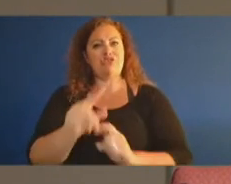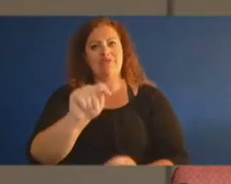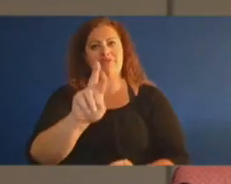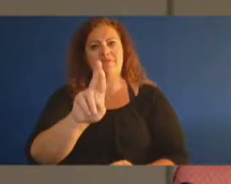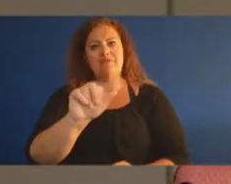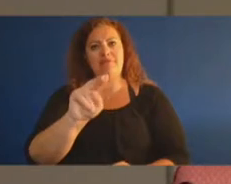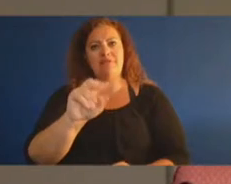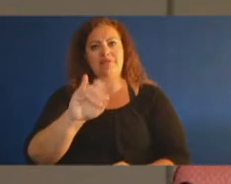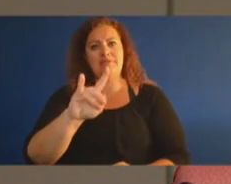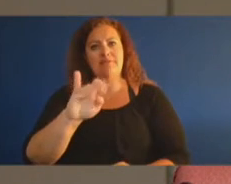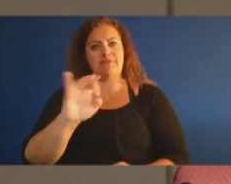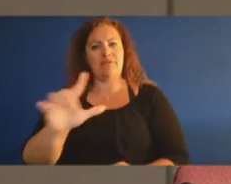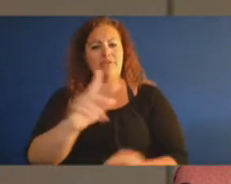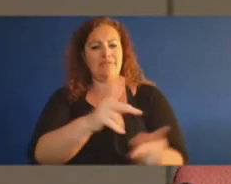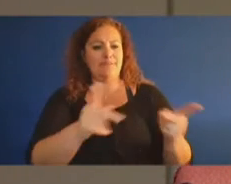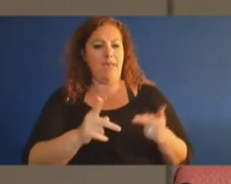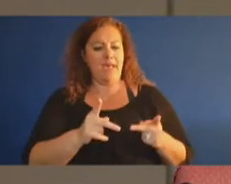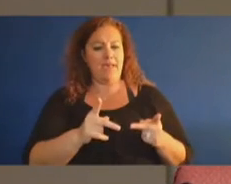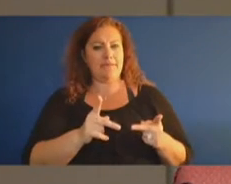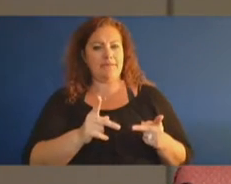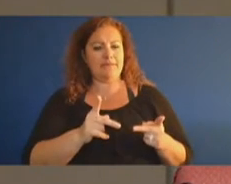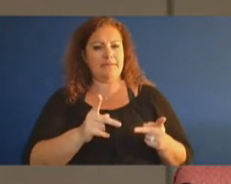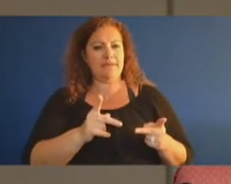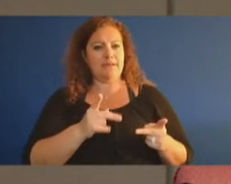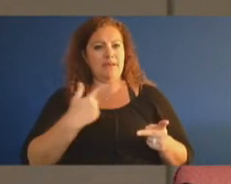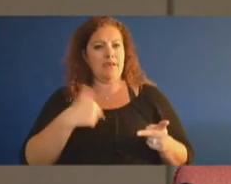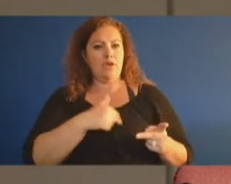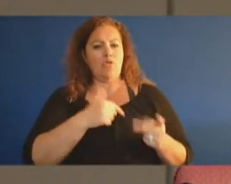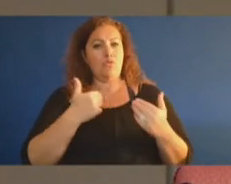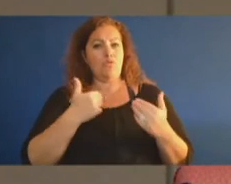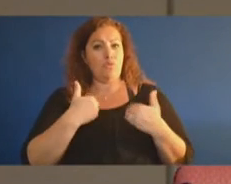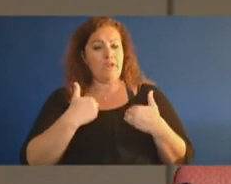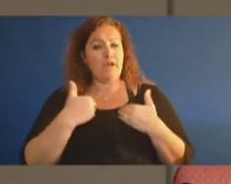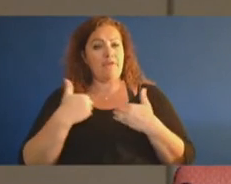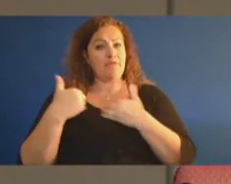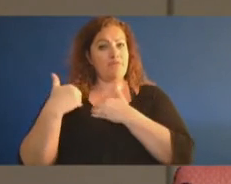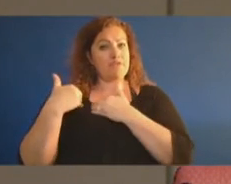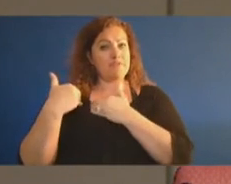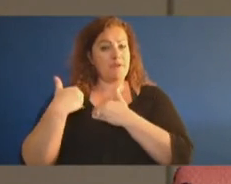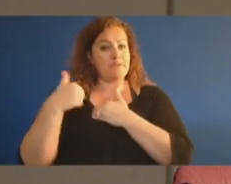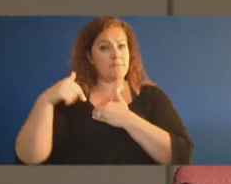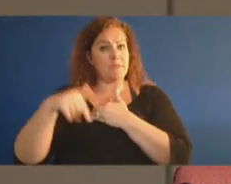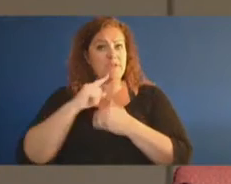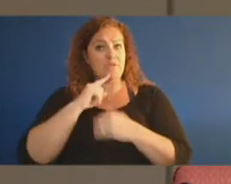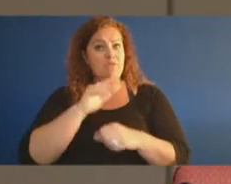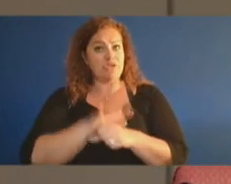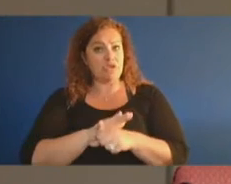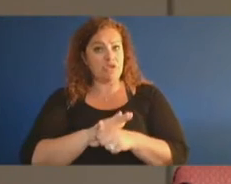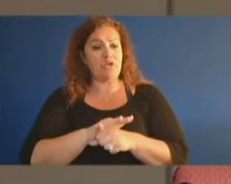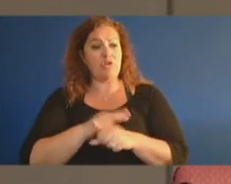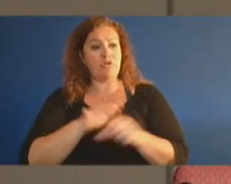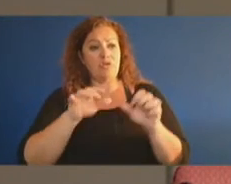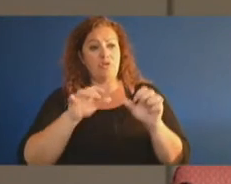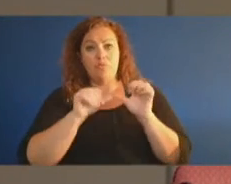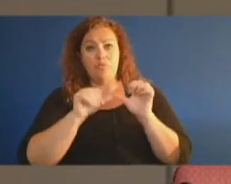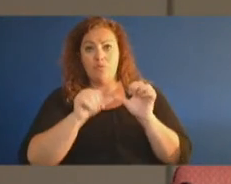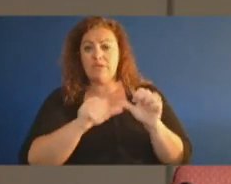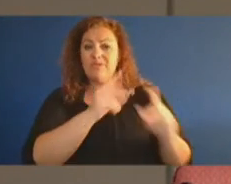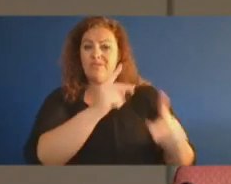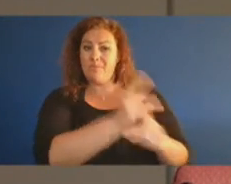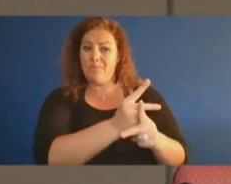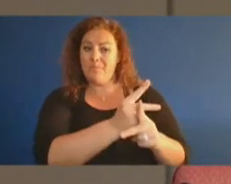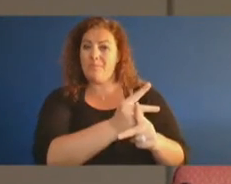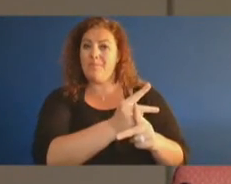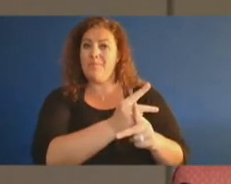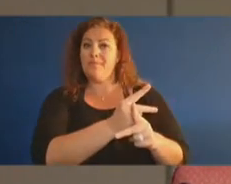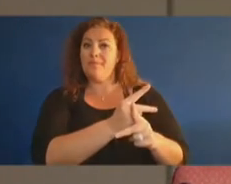we have we have a responsibility to ensure that we continue to maintain and preserve that